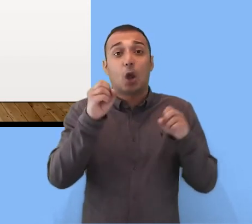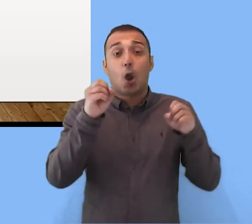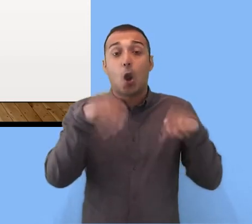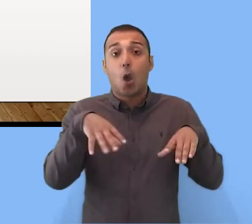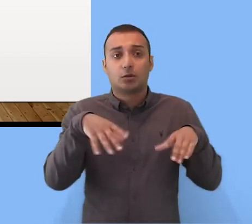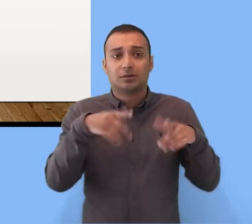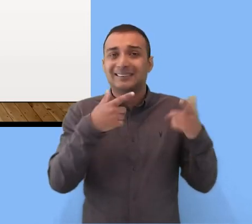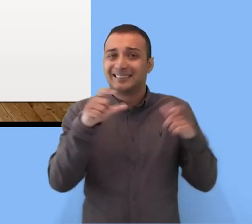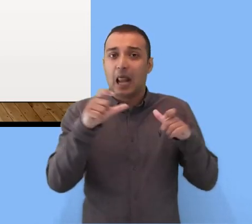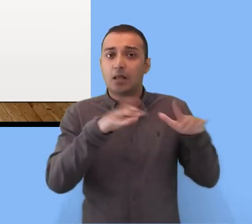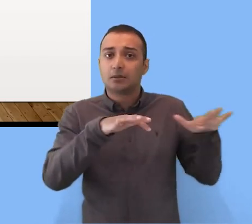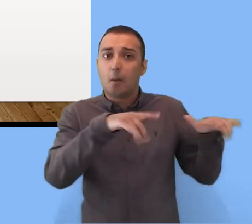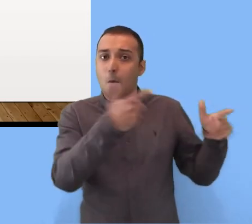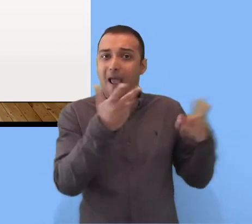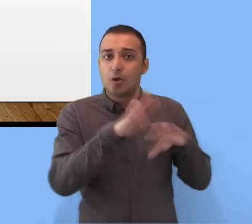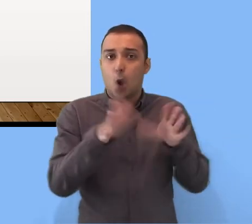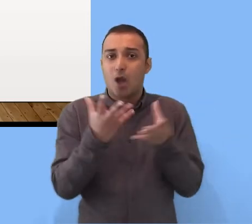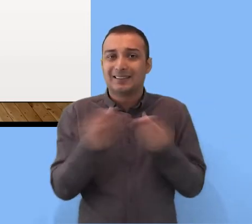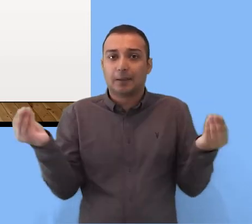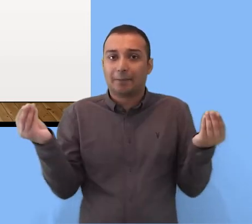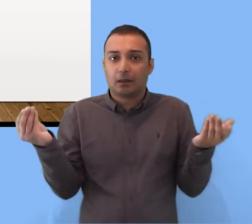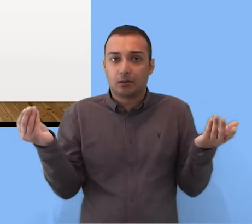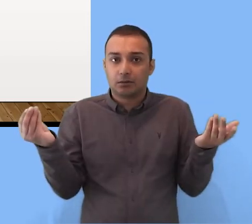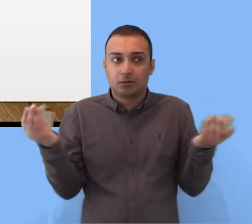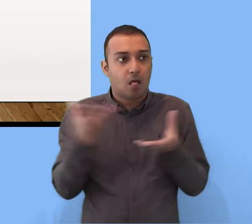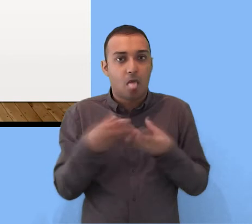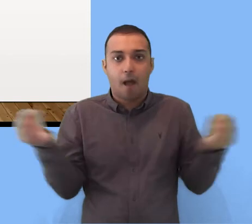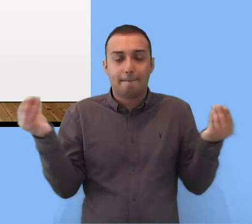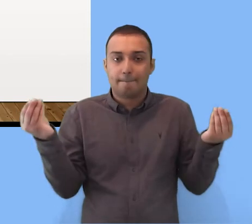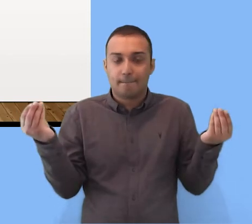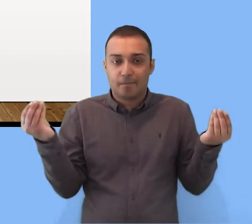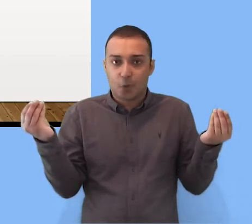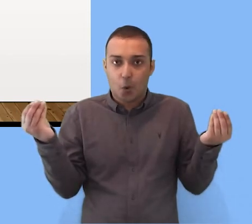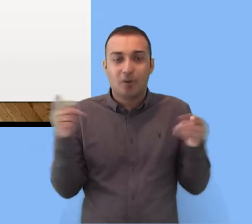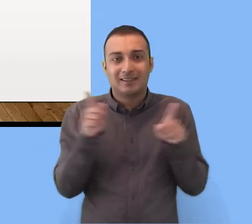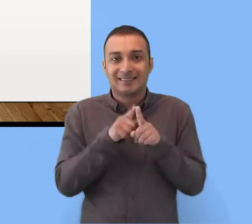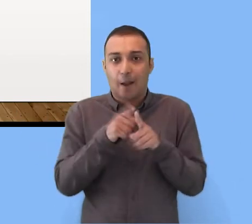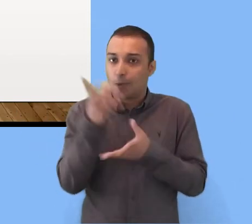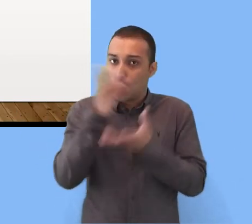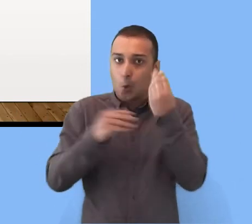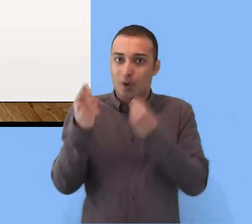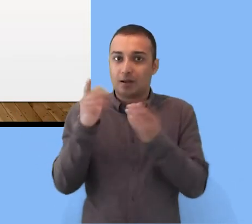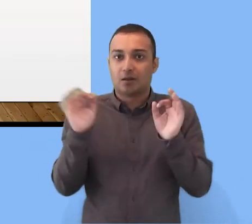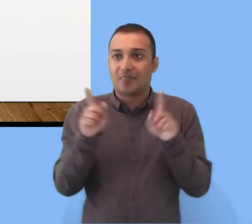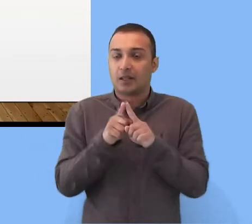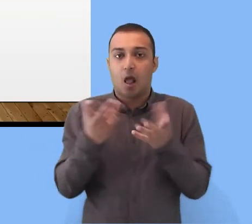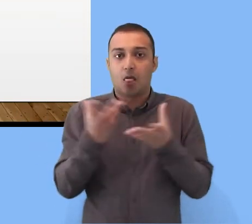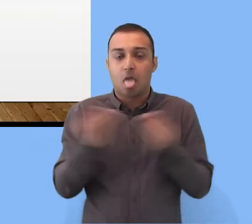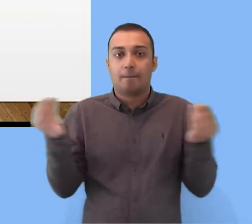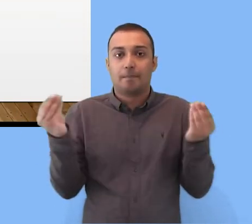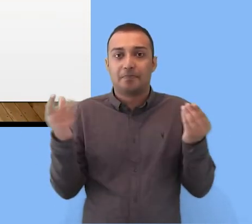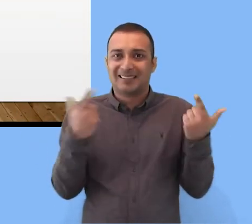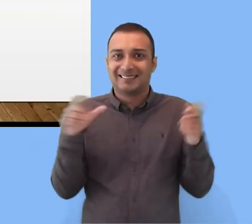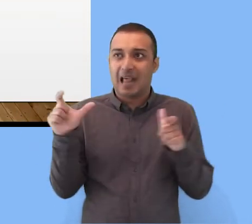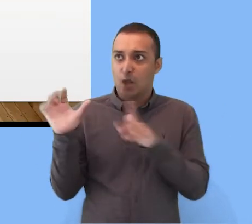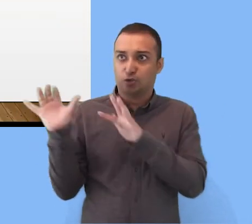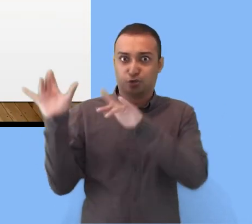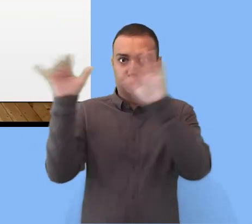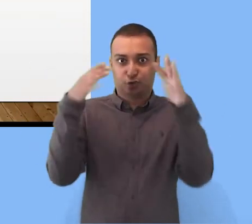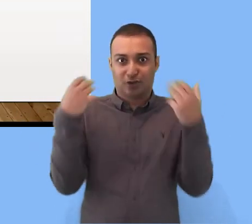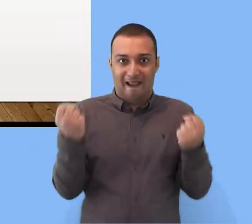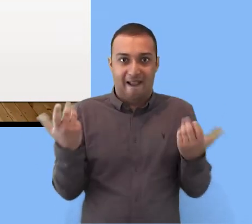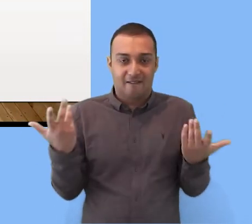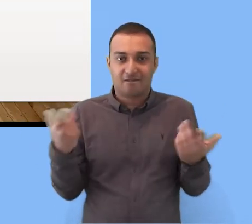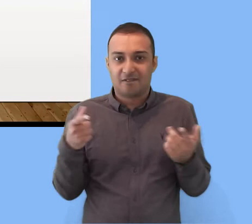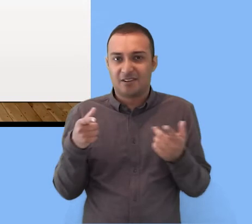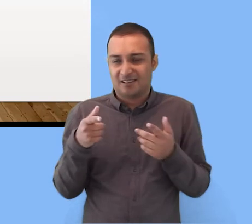gone? But more importantly, how do we know it was lost? And how do we know what was lost? There are a lot of papers